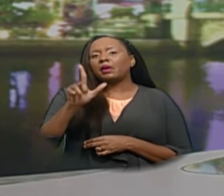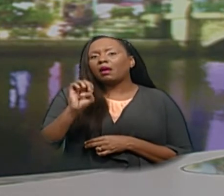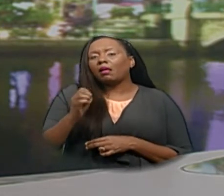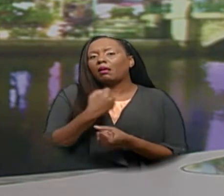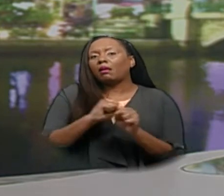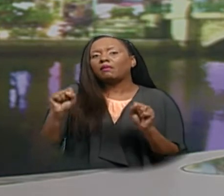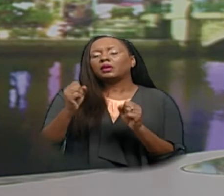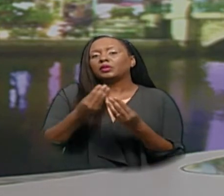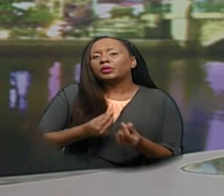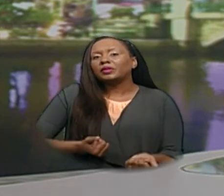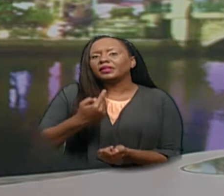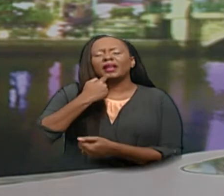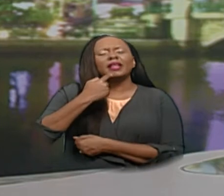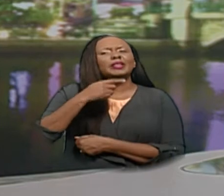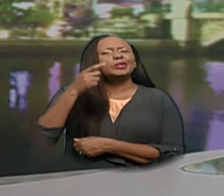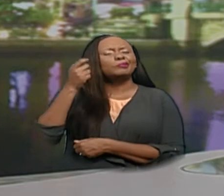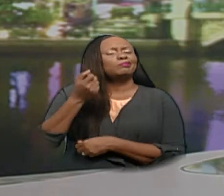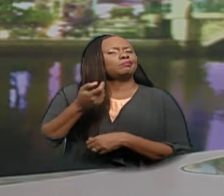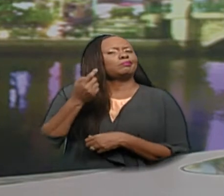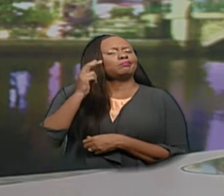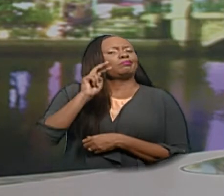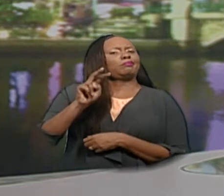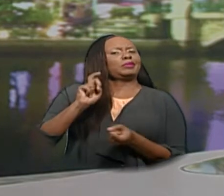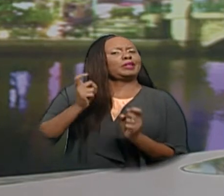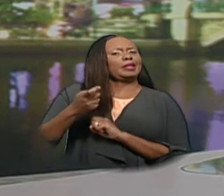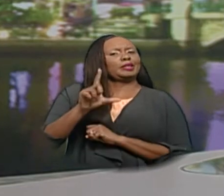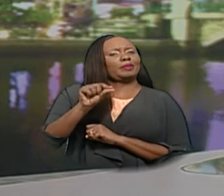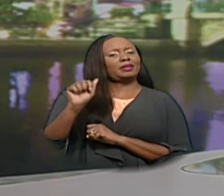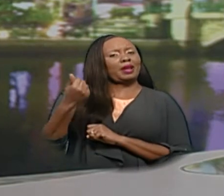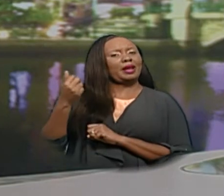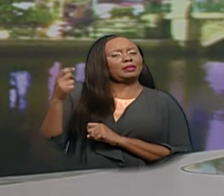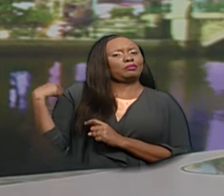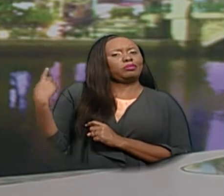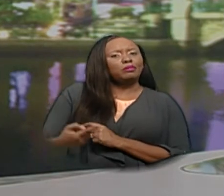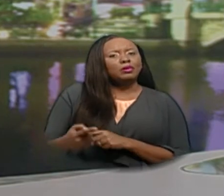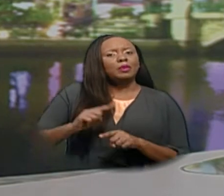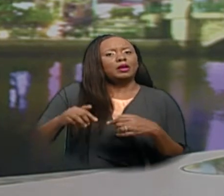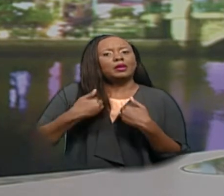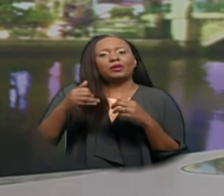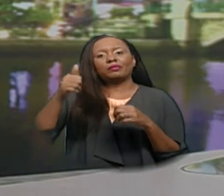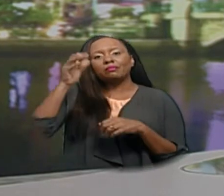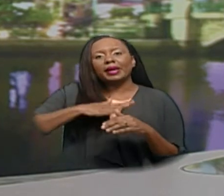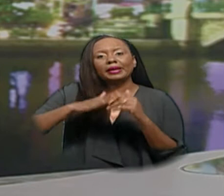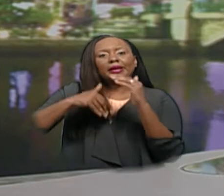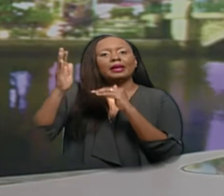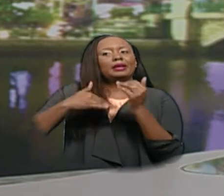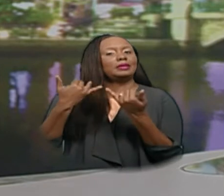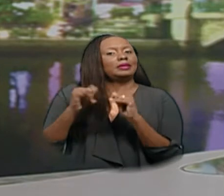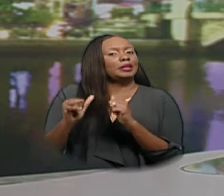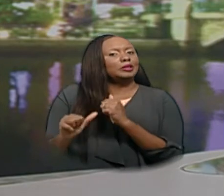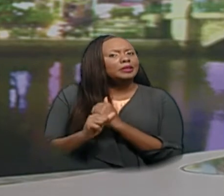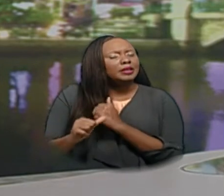has noticed a change since 2010, but she's found that young men in the construction sector are still likely to engage in